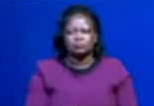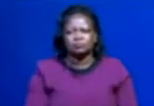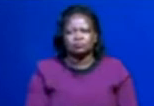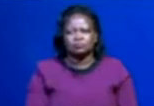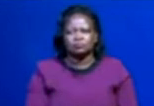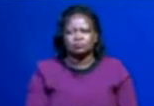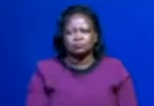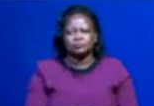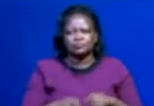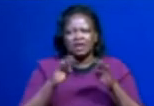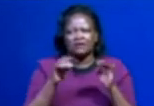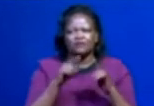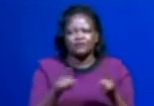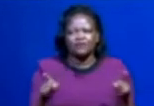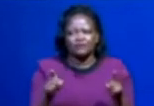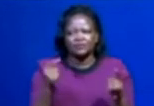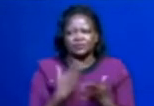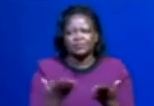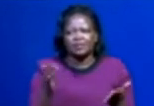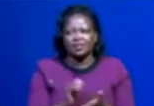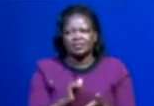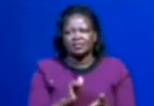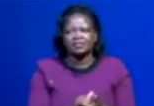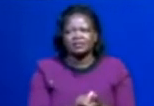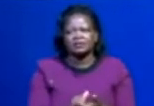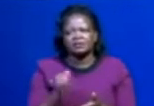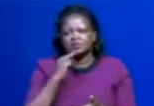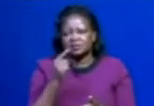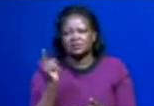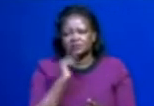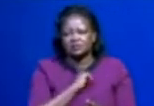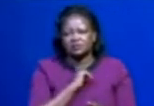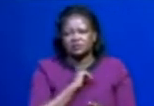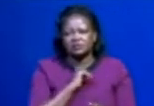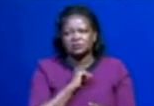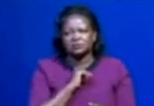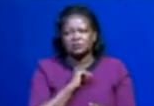I mean, if there is one thing that he has told us